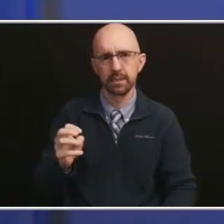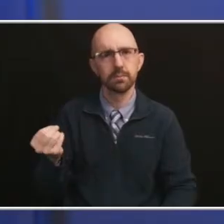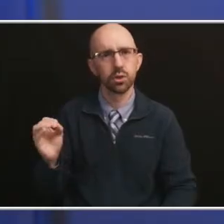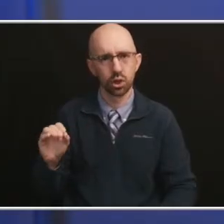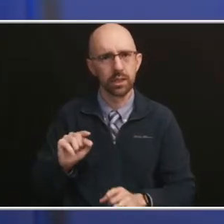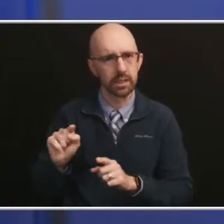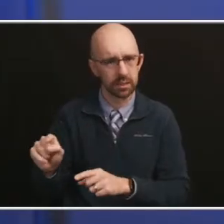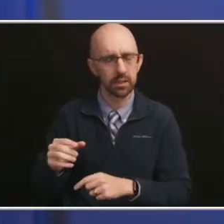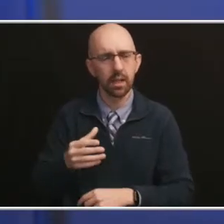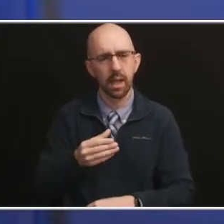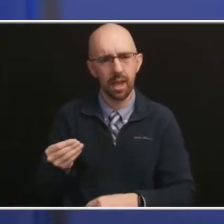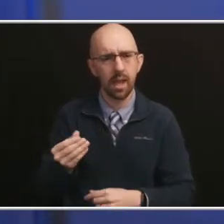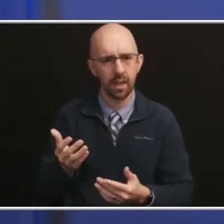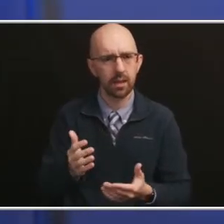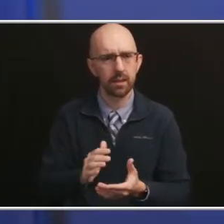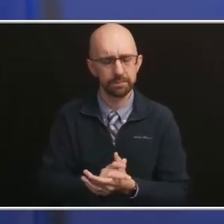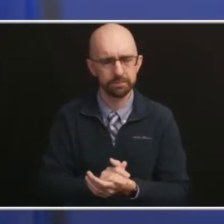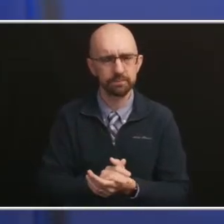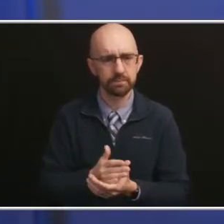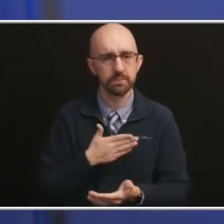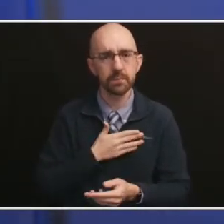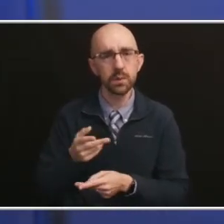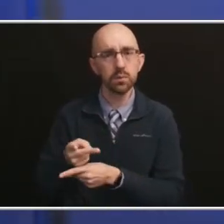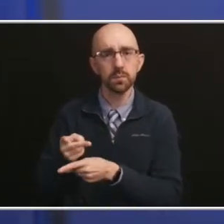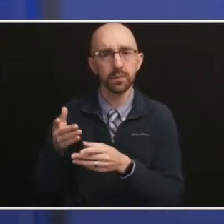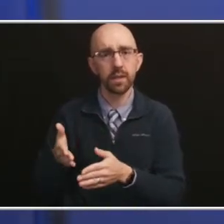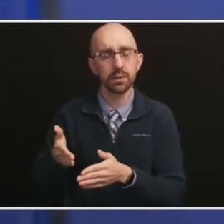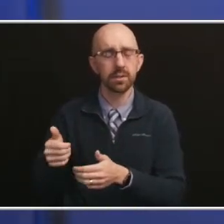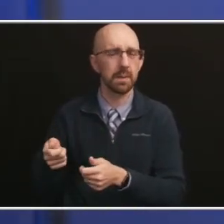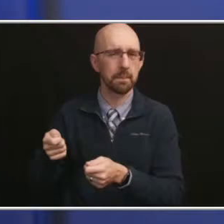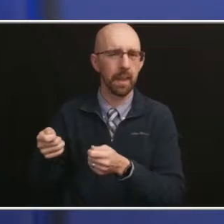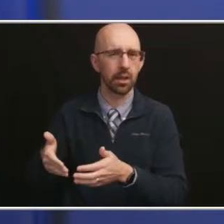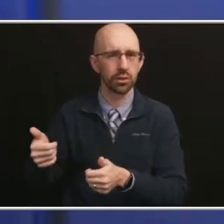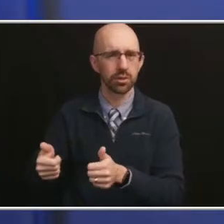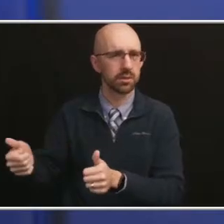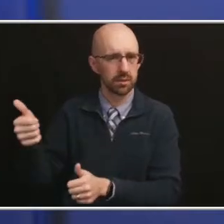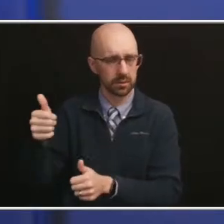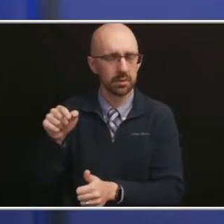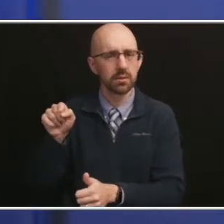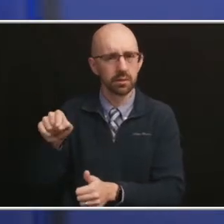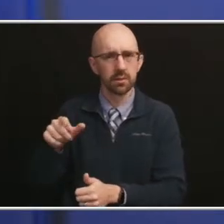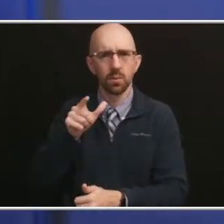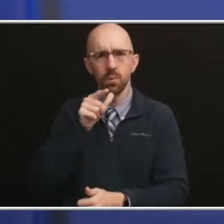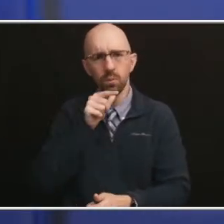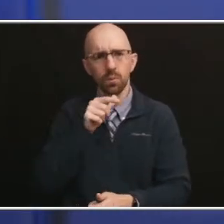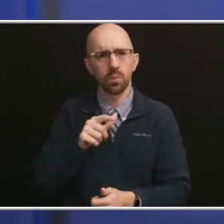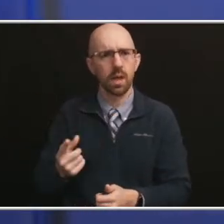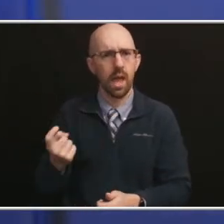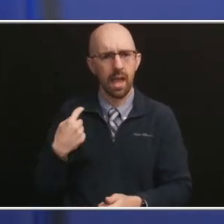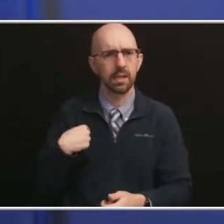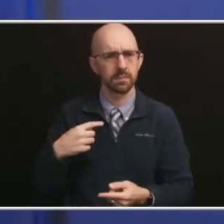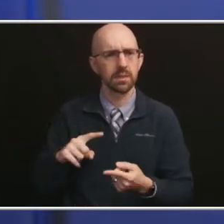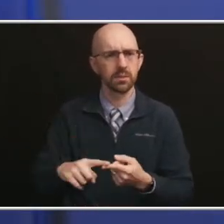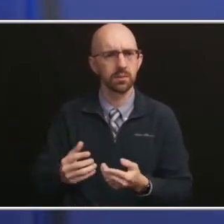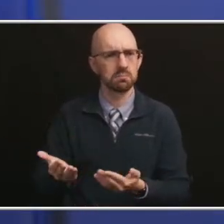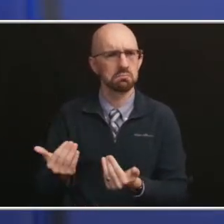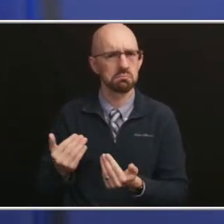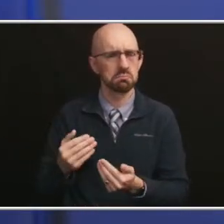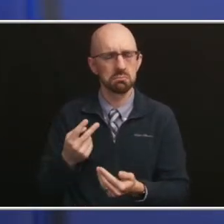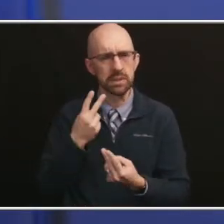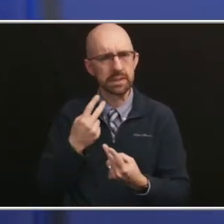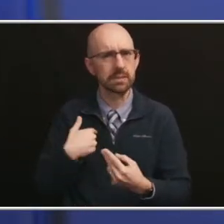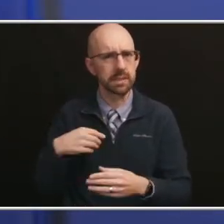and my supervising manager was the one that asked me to come in and see her in the